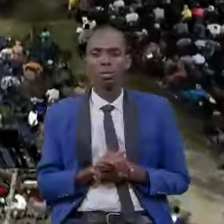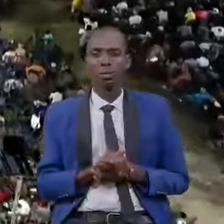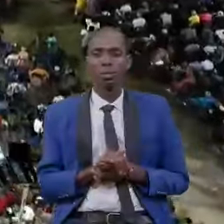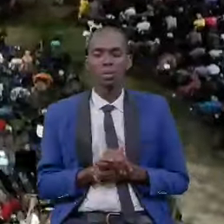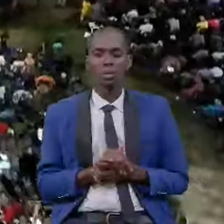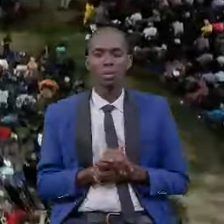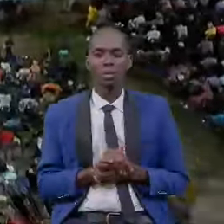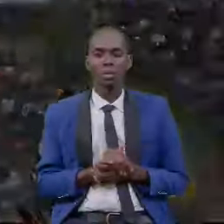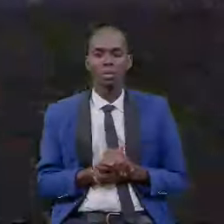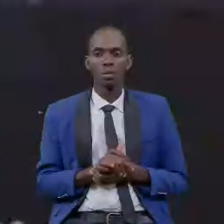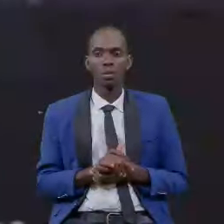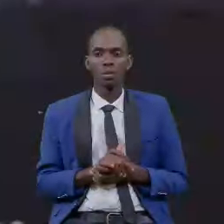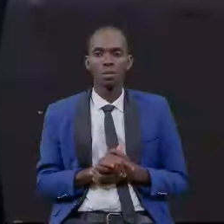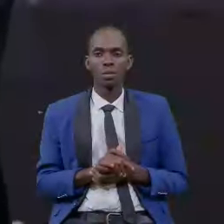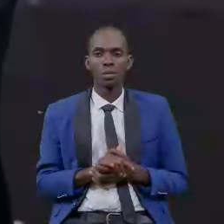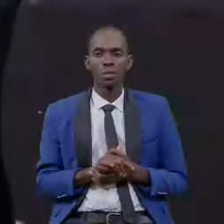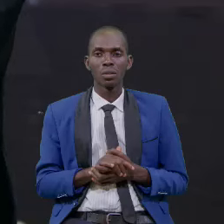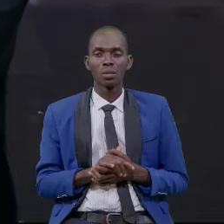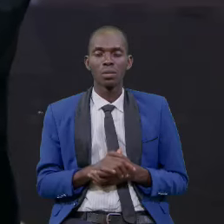I'm waiting for your signal.